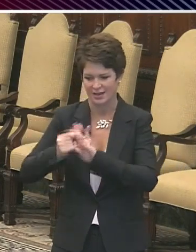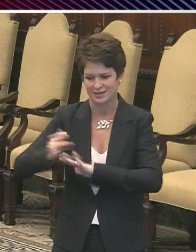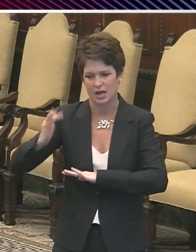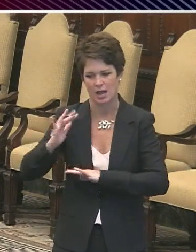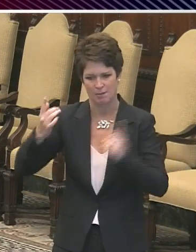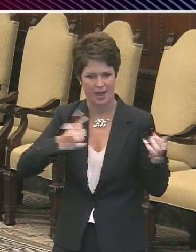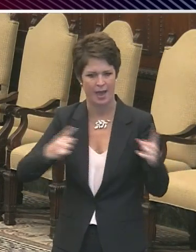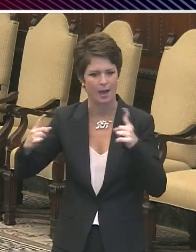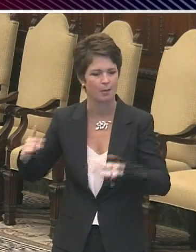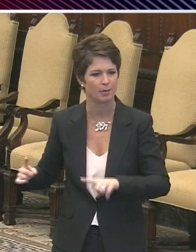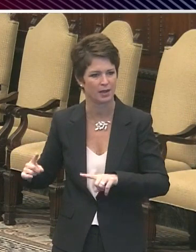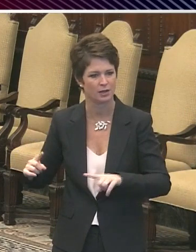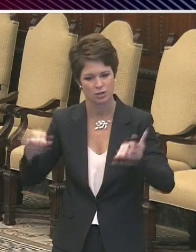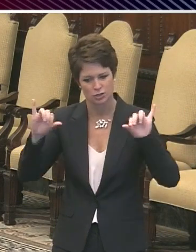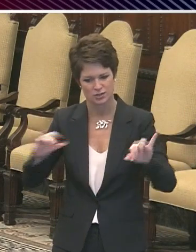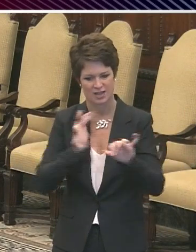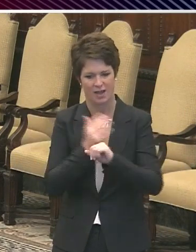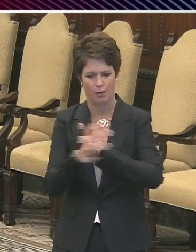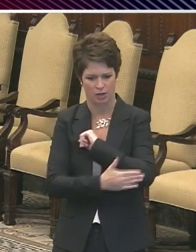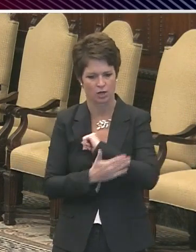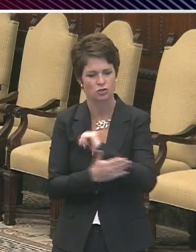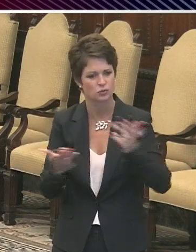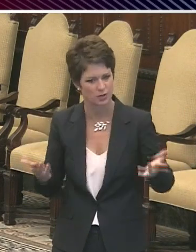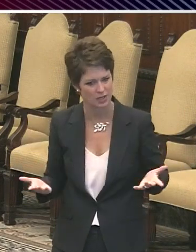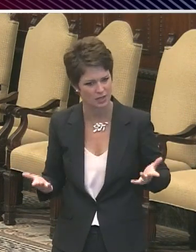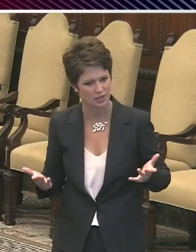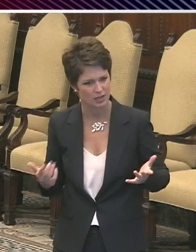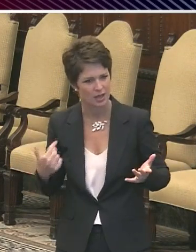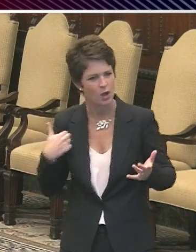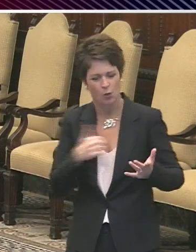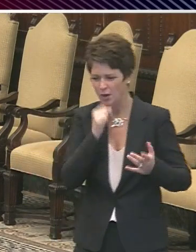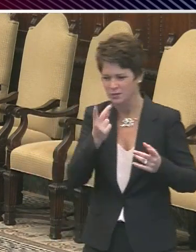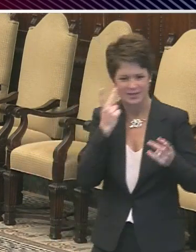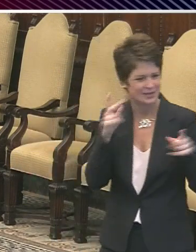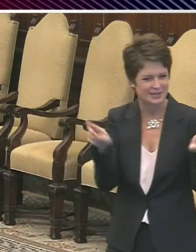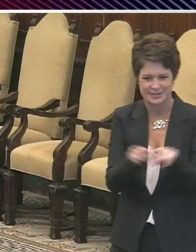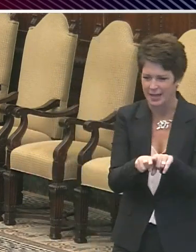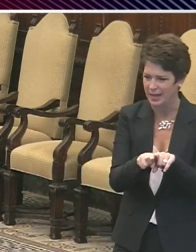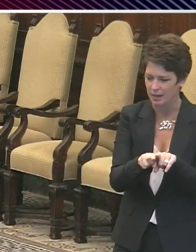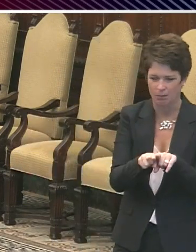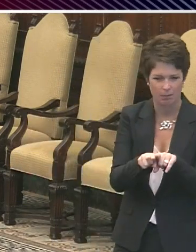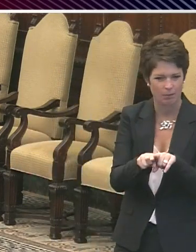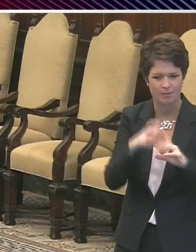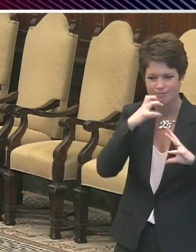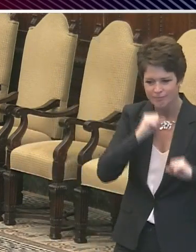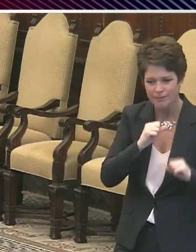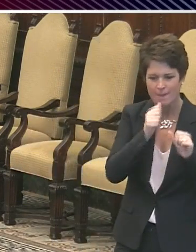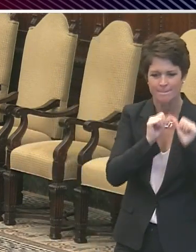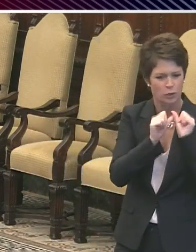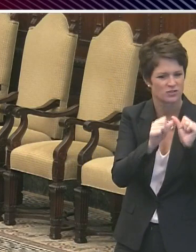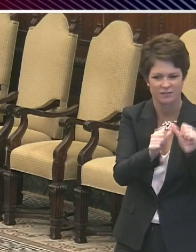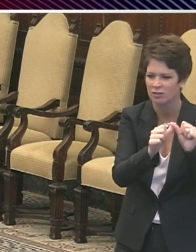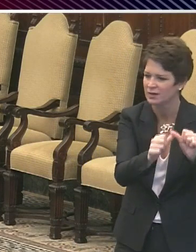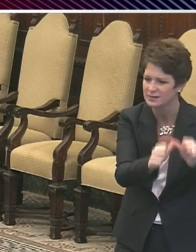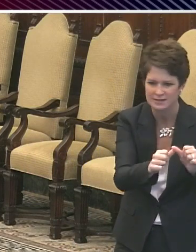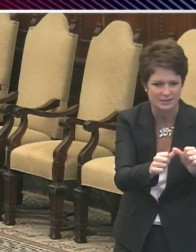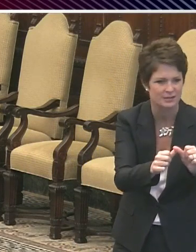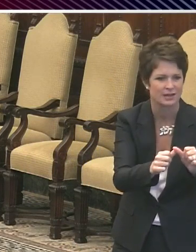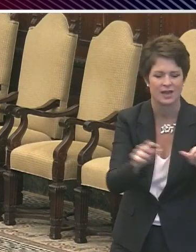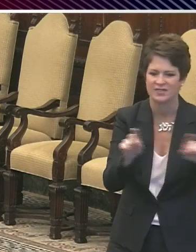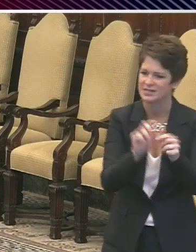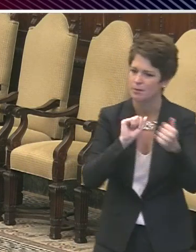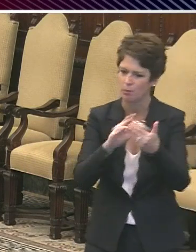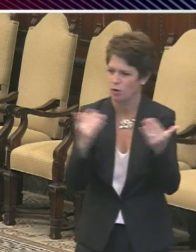made in order to save our country. I really don't see that same kind of perseverance and same kind